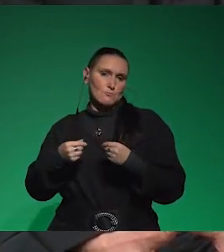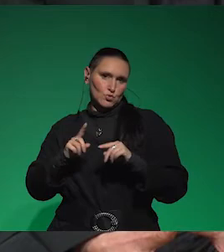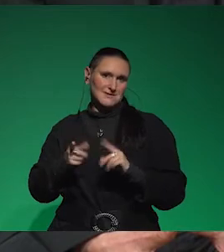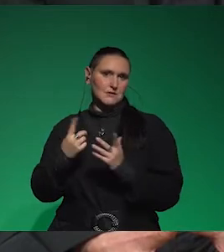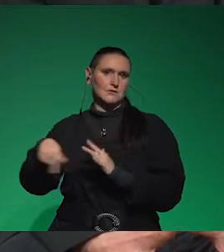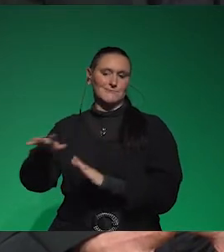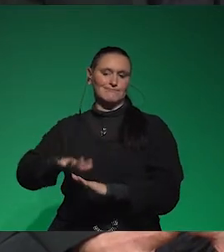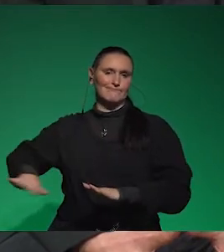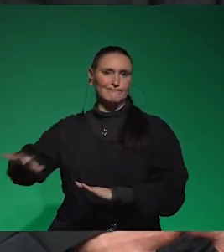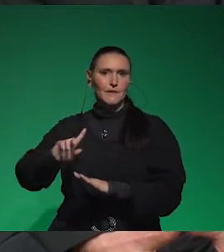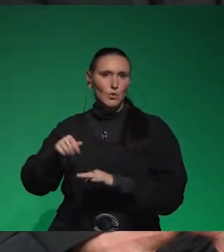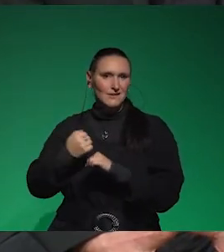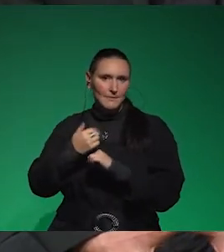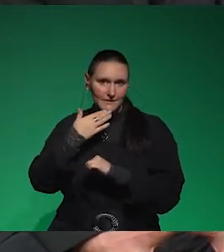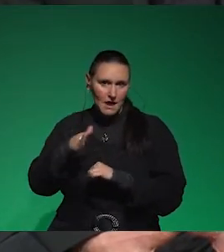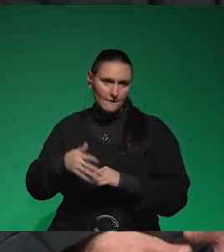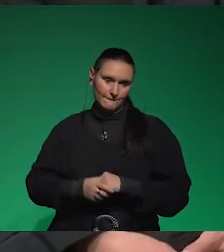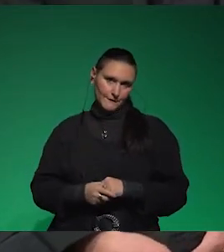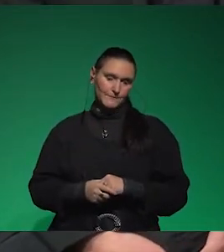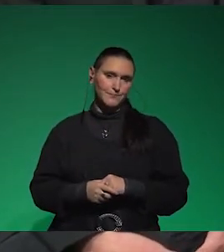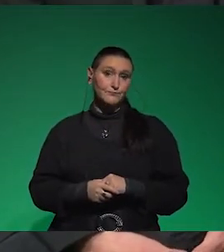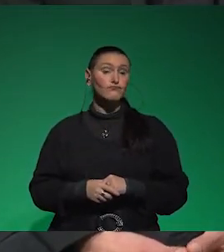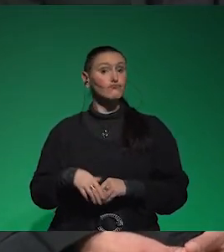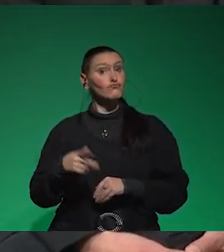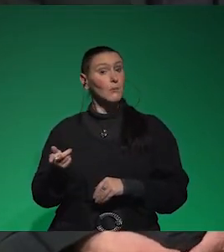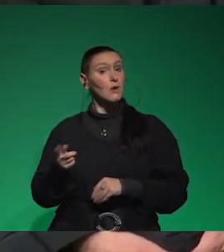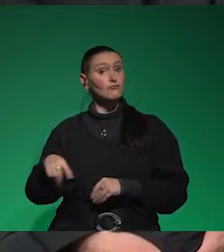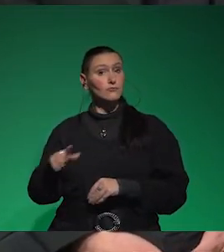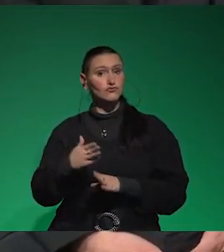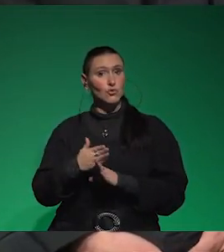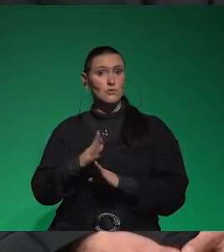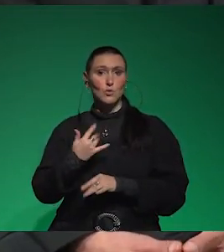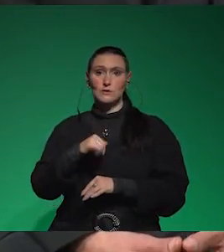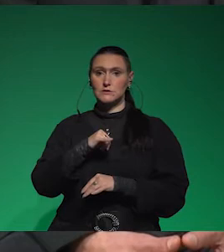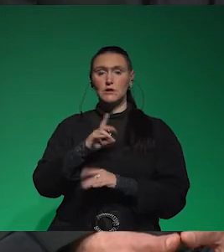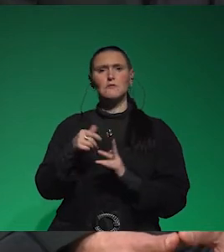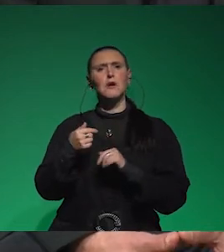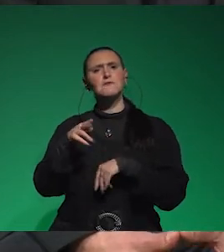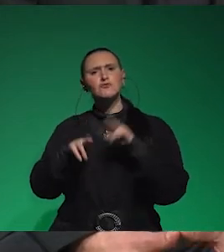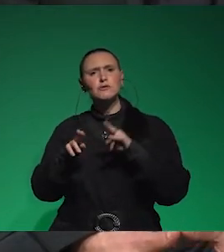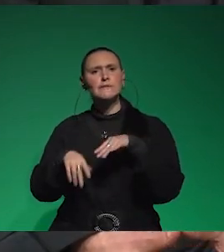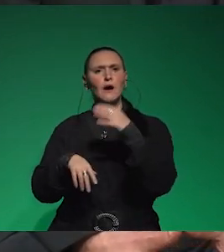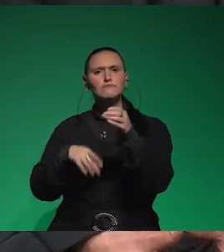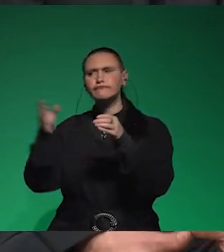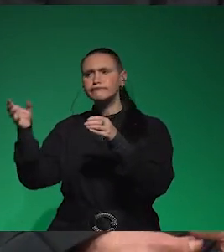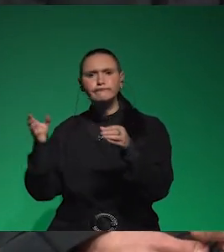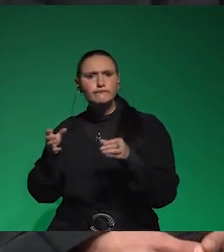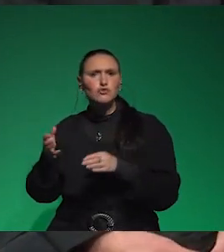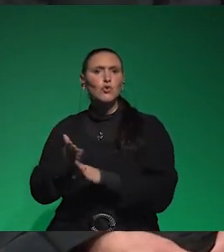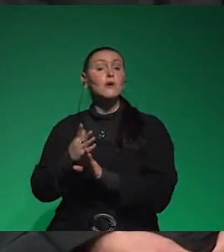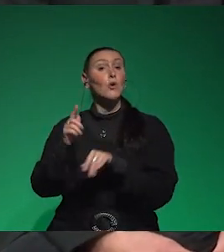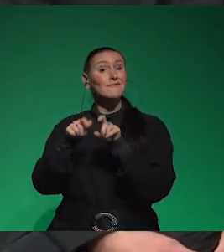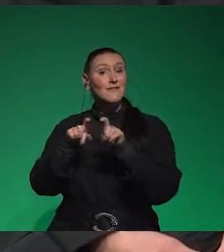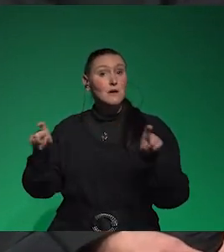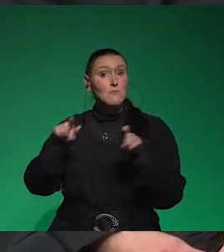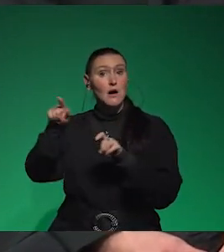And to actually take up the system of biodiversity enrichment. In terms of the research, so that's more almost like an outreach